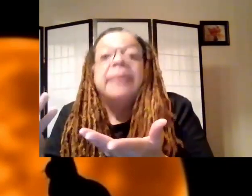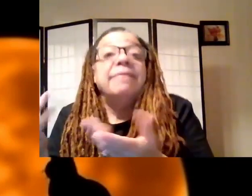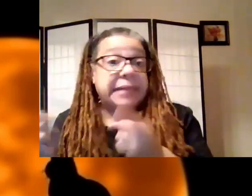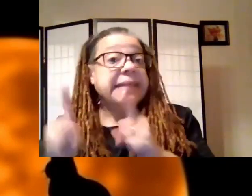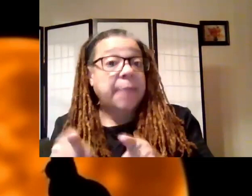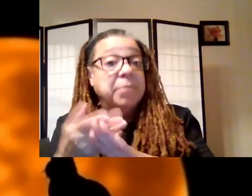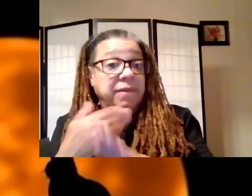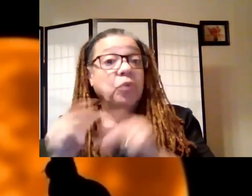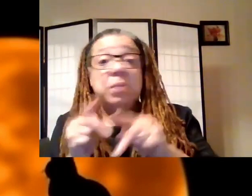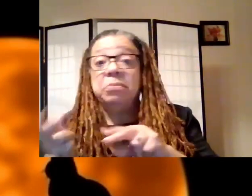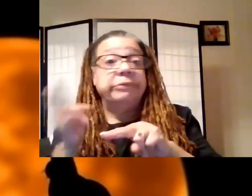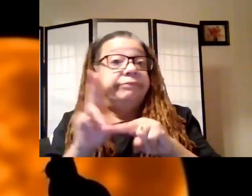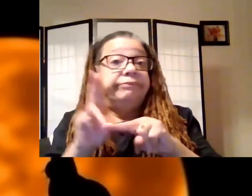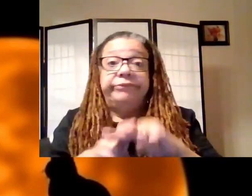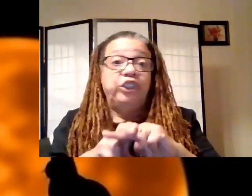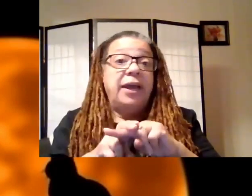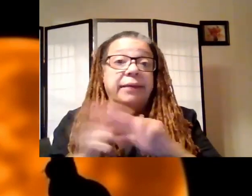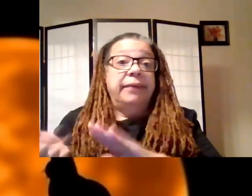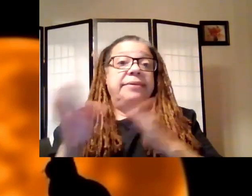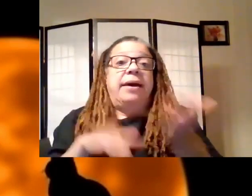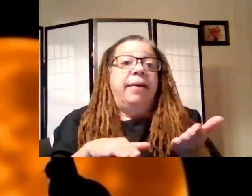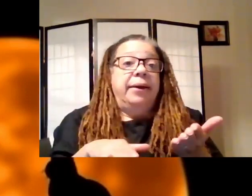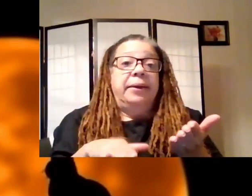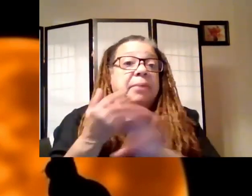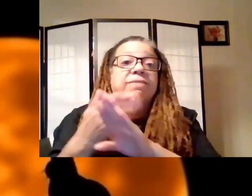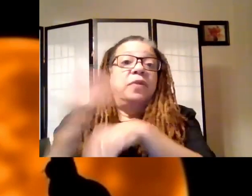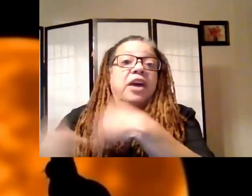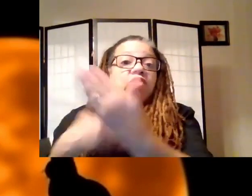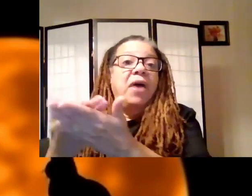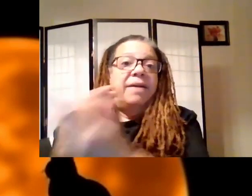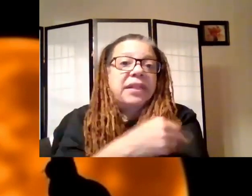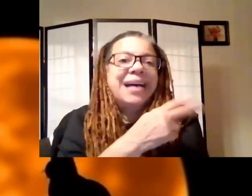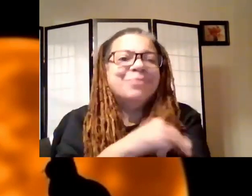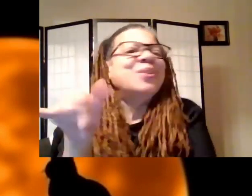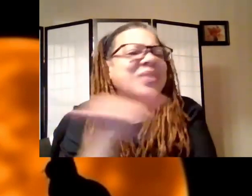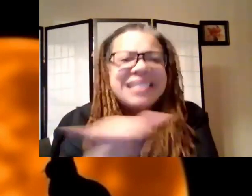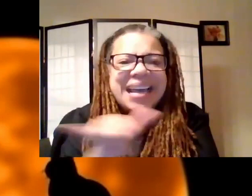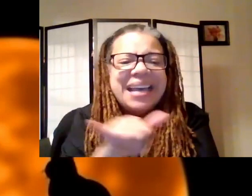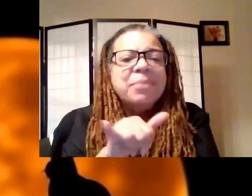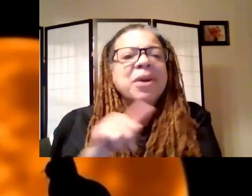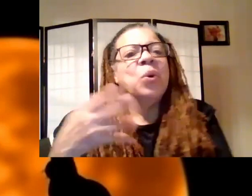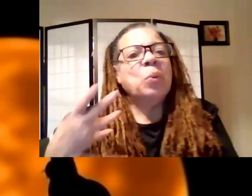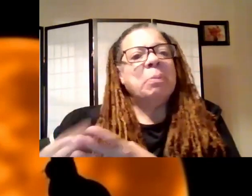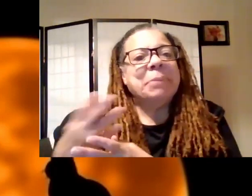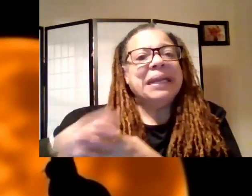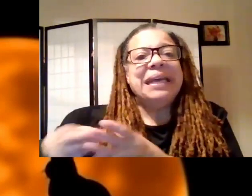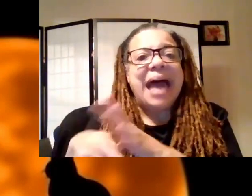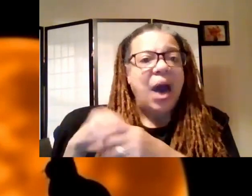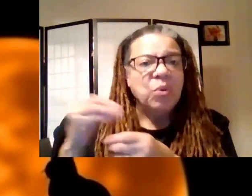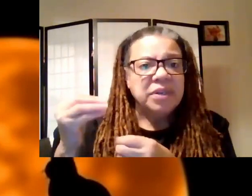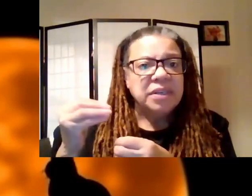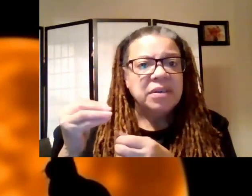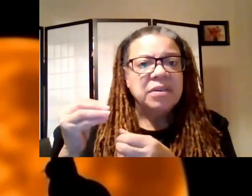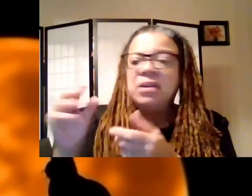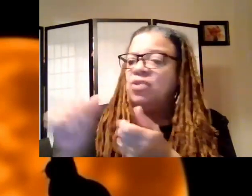happened, or dying by the time they get to the hospital. Mm-hmm. Same thing when we bleed out, ruptured fistula, things